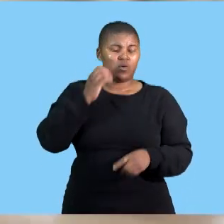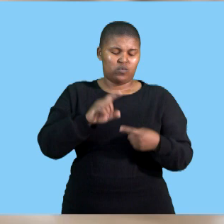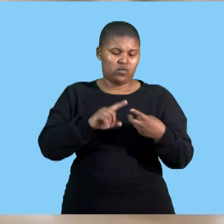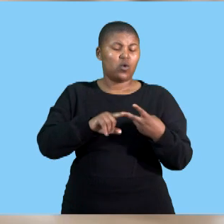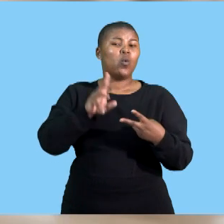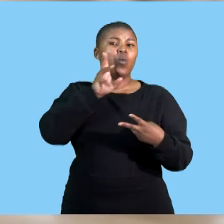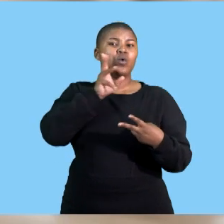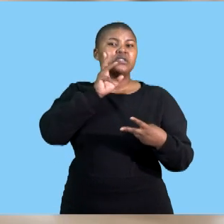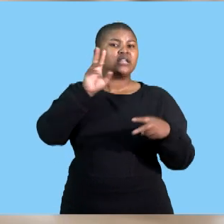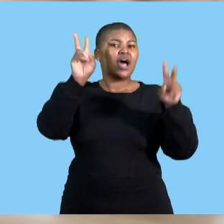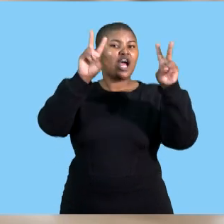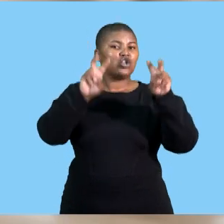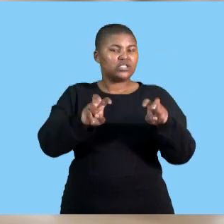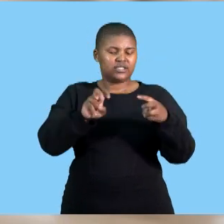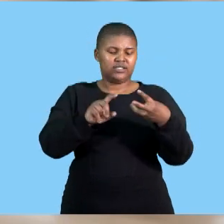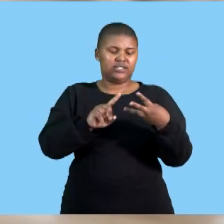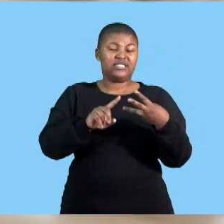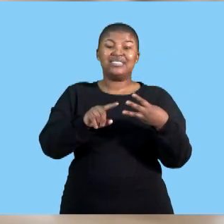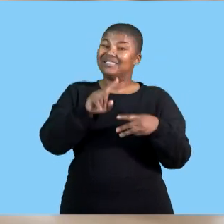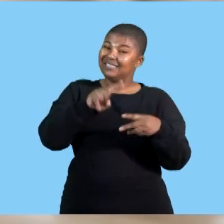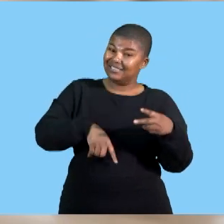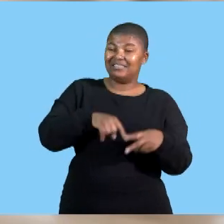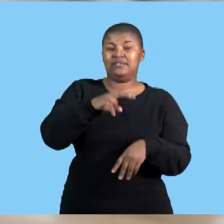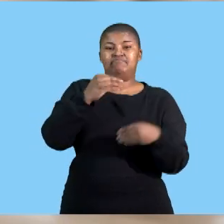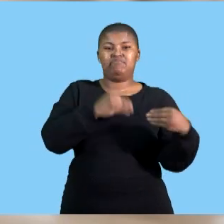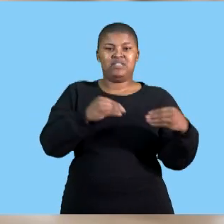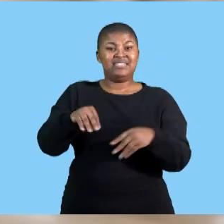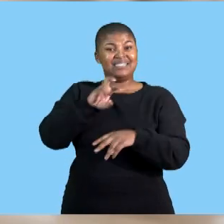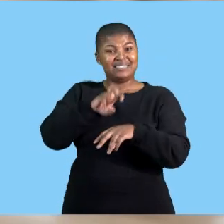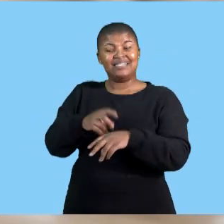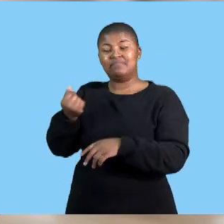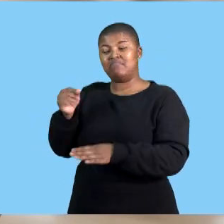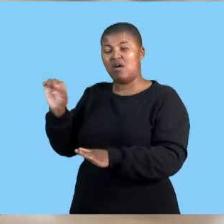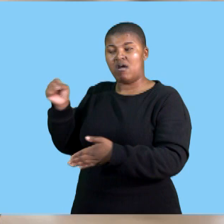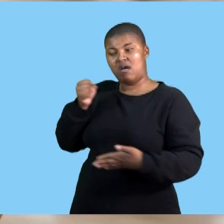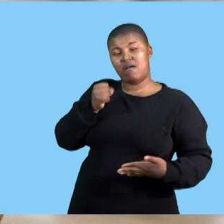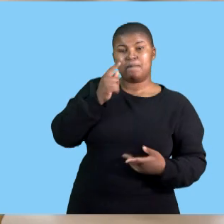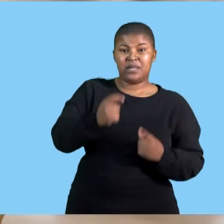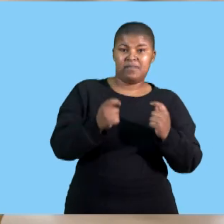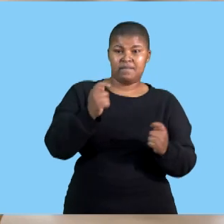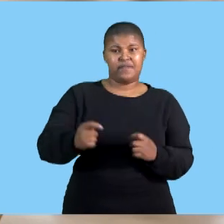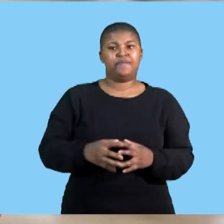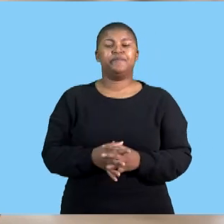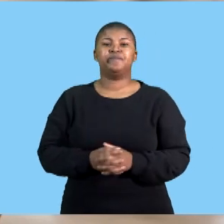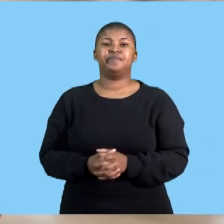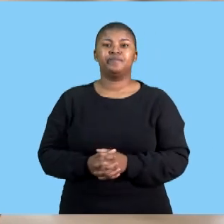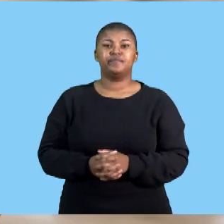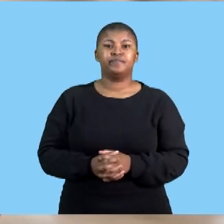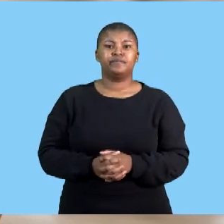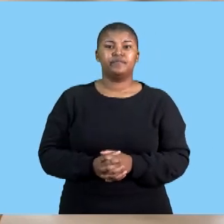telephone, our water and electricity. So for those things, businesses need money to pay for them.